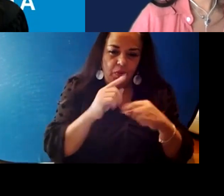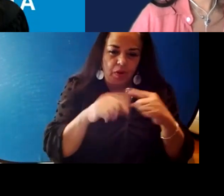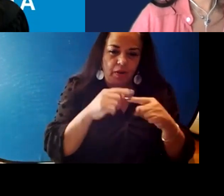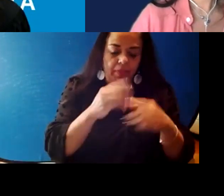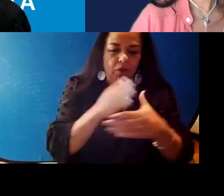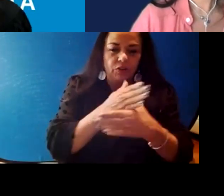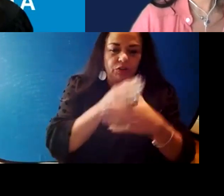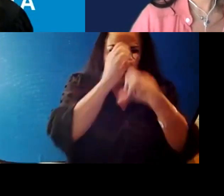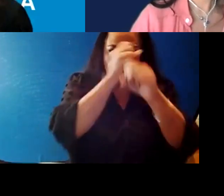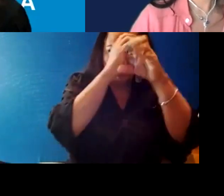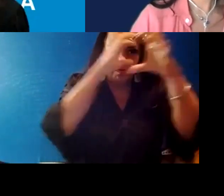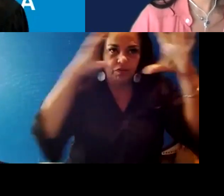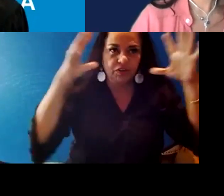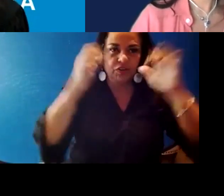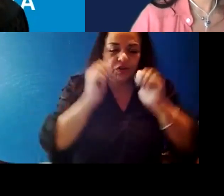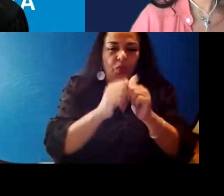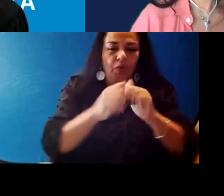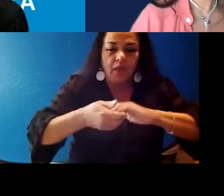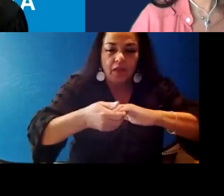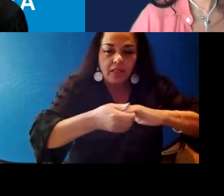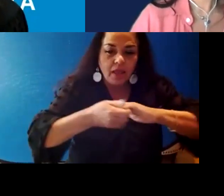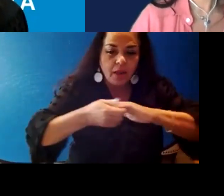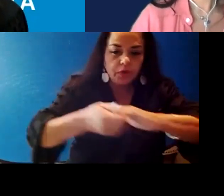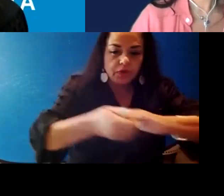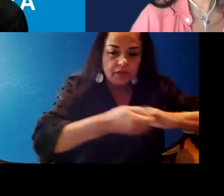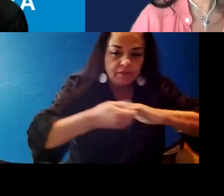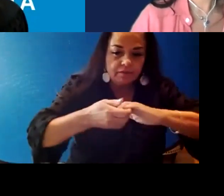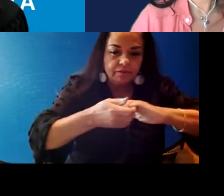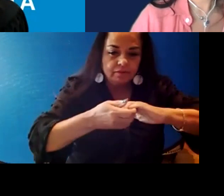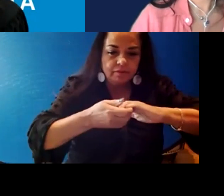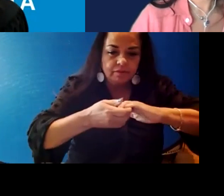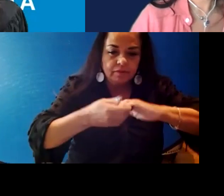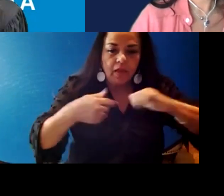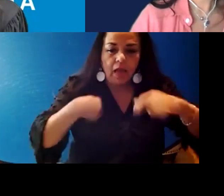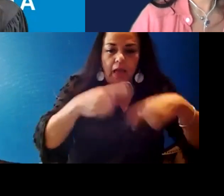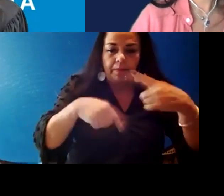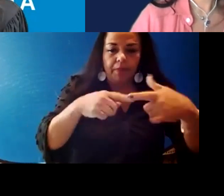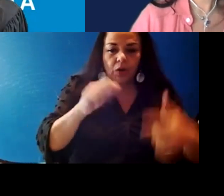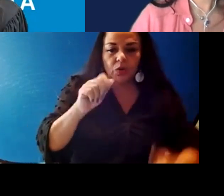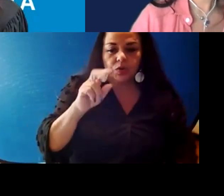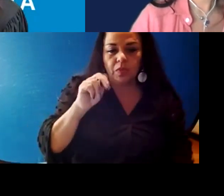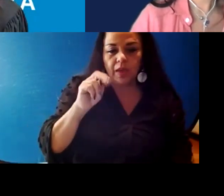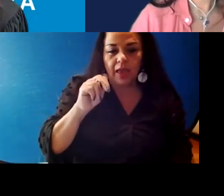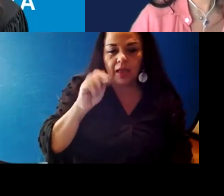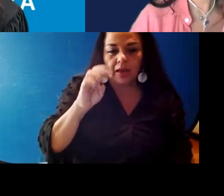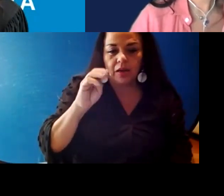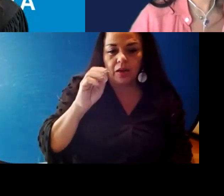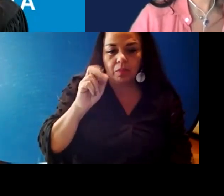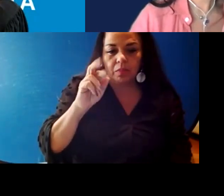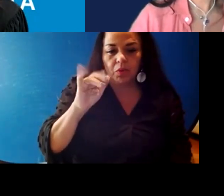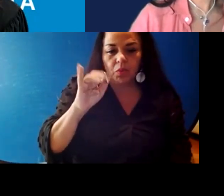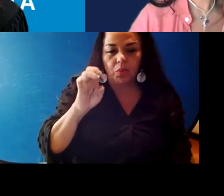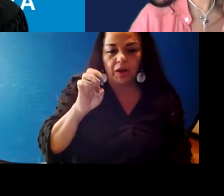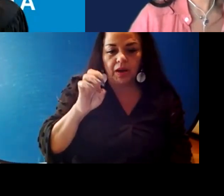with collaborative, or actually, you know, I'm gonna go to Anne Marie. Sorry, Sarah.